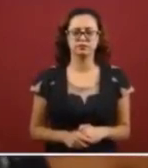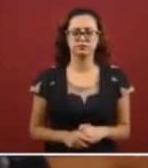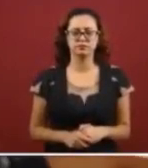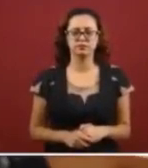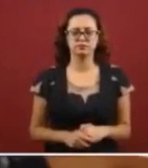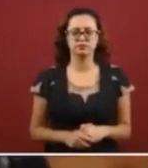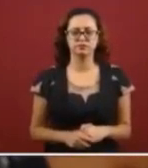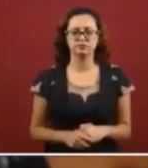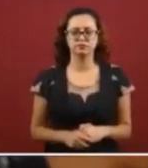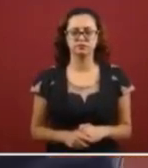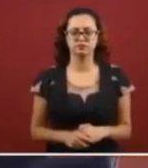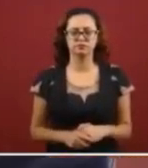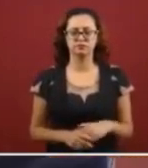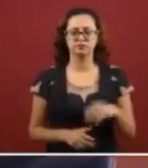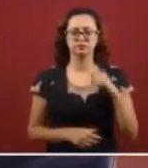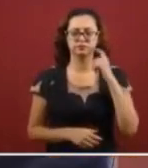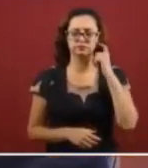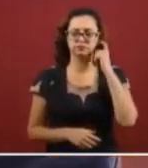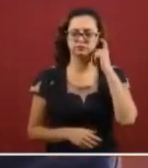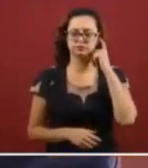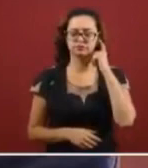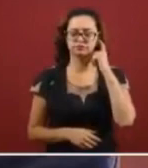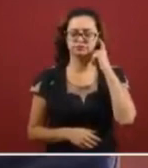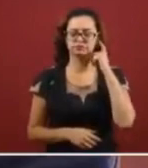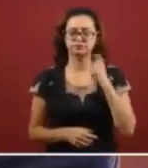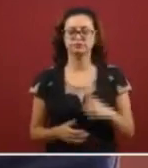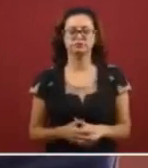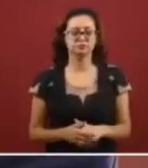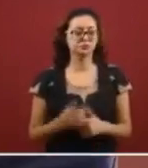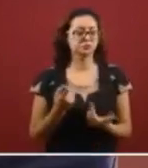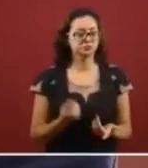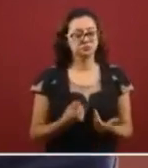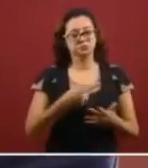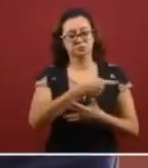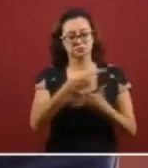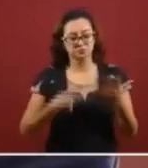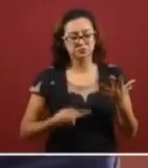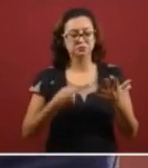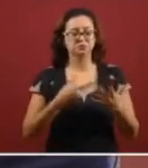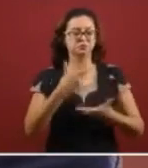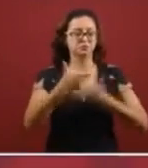estos bienes. But